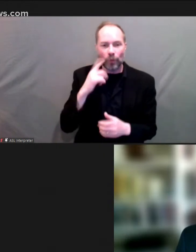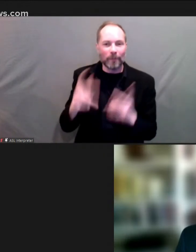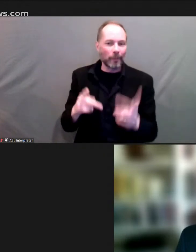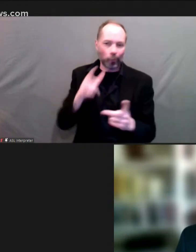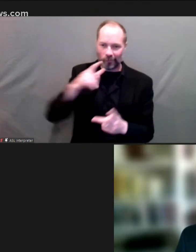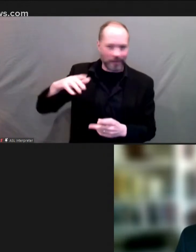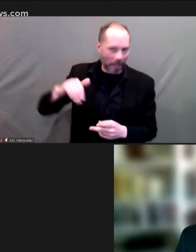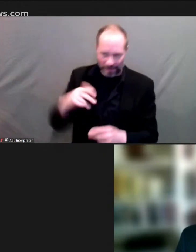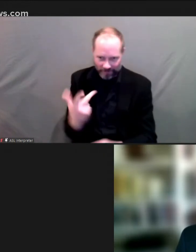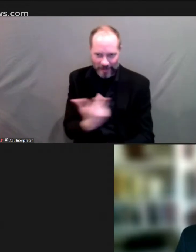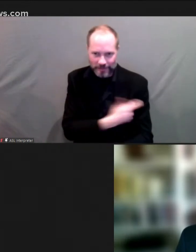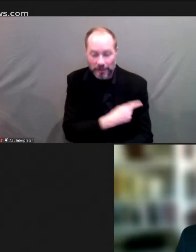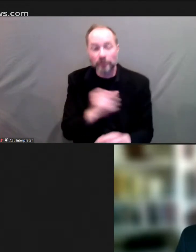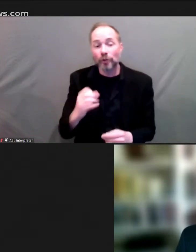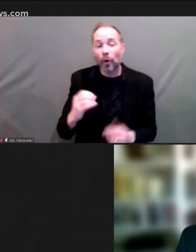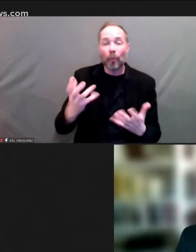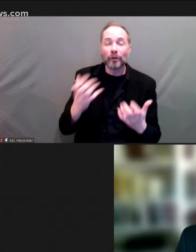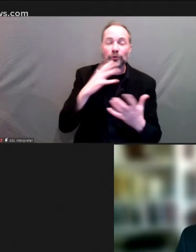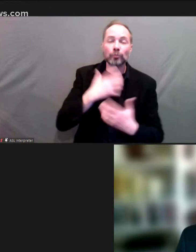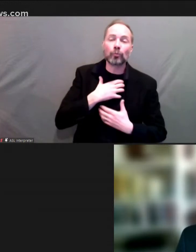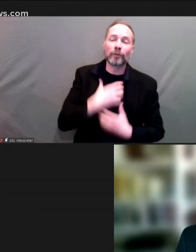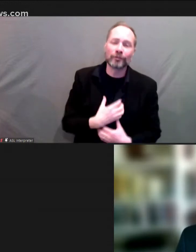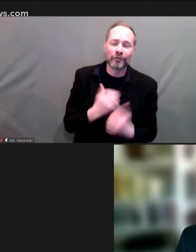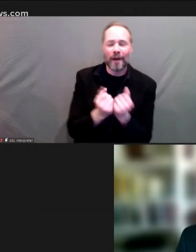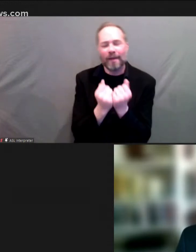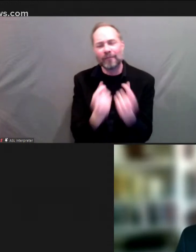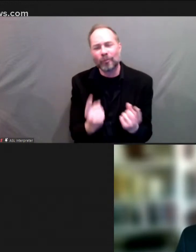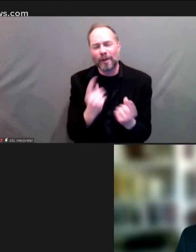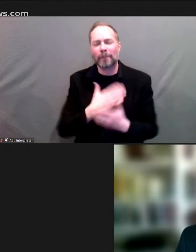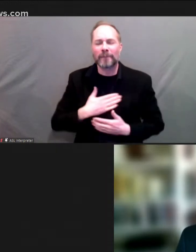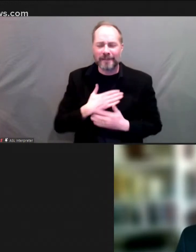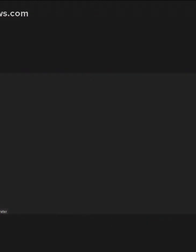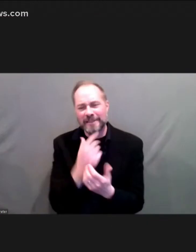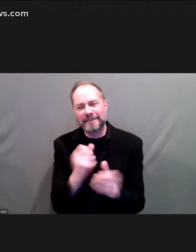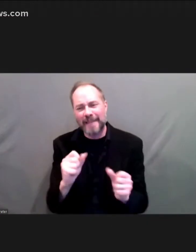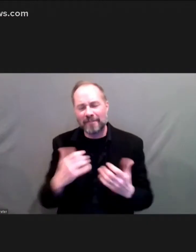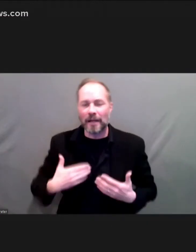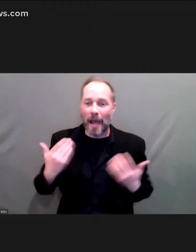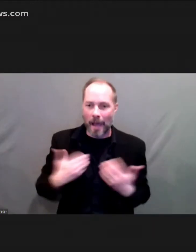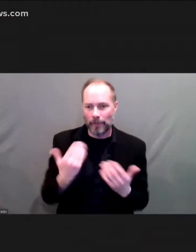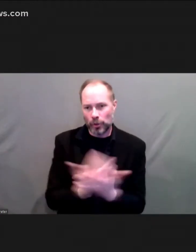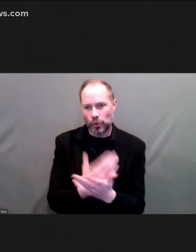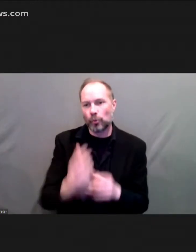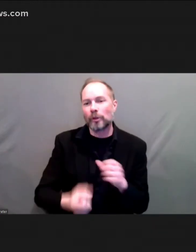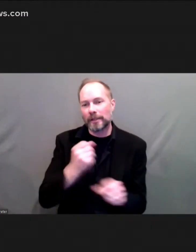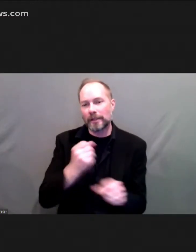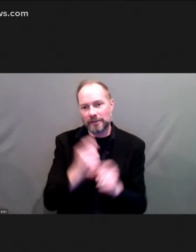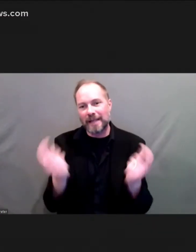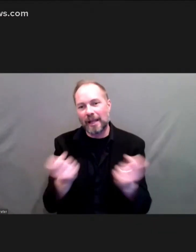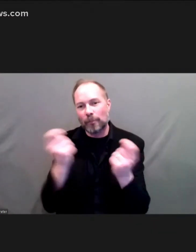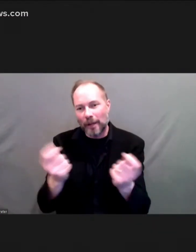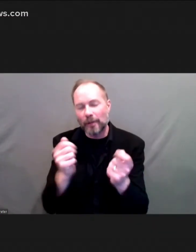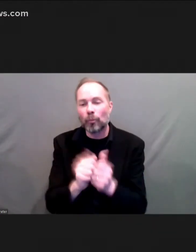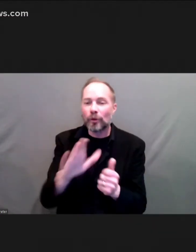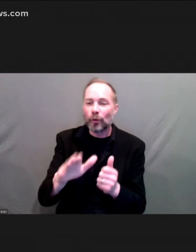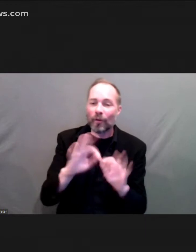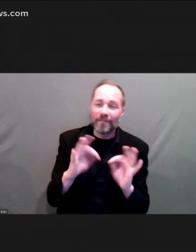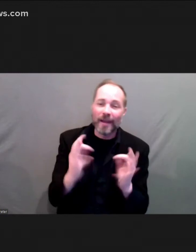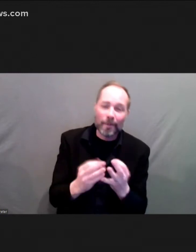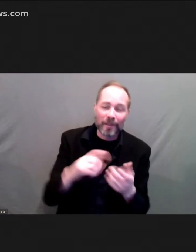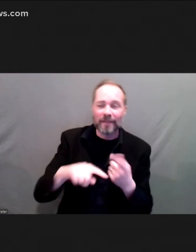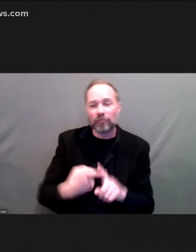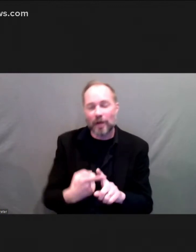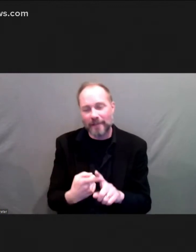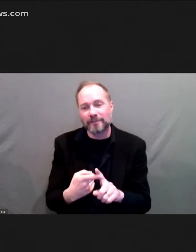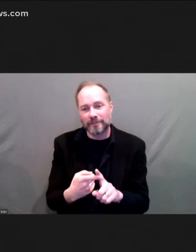unvaccinated. So I want to wish everybody a safe and happy New Year with your loved ones and family. And with that, I'm